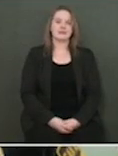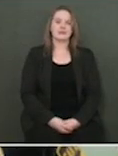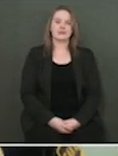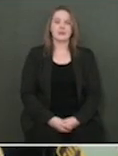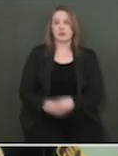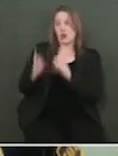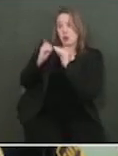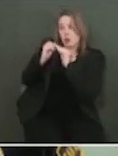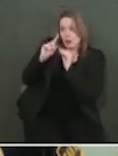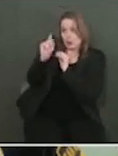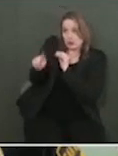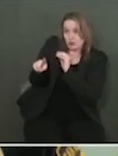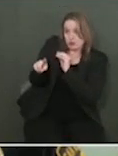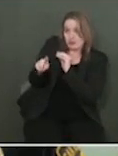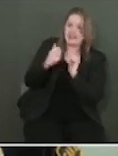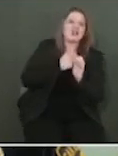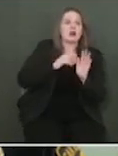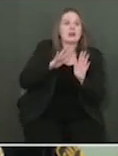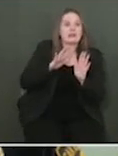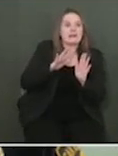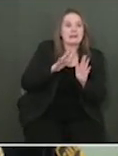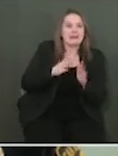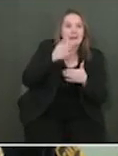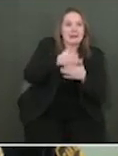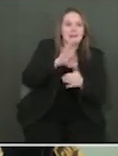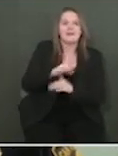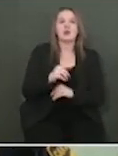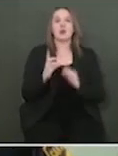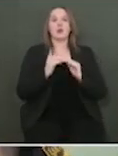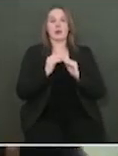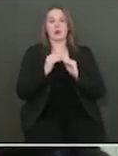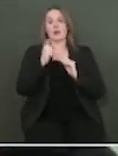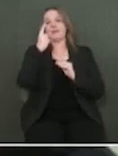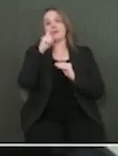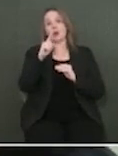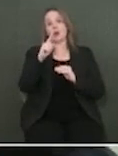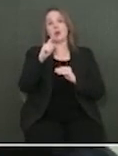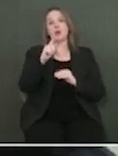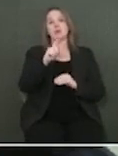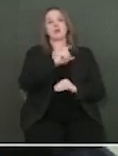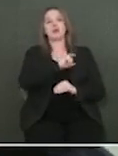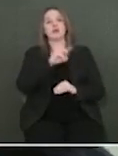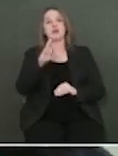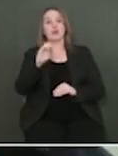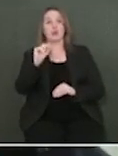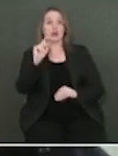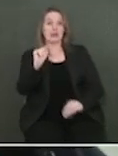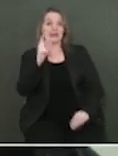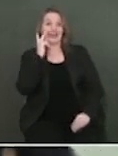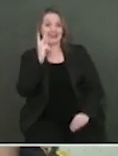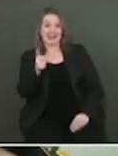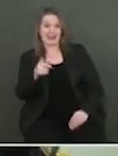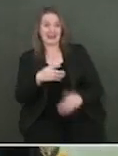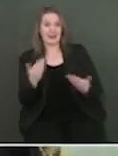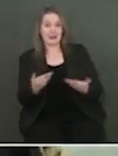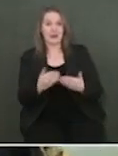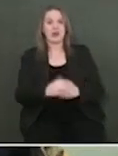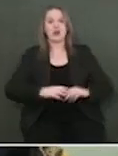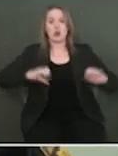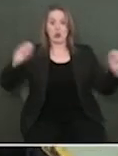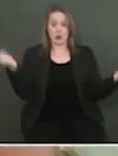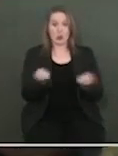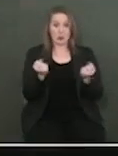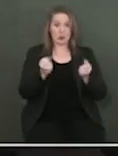Hey, one more question. Sorry to cut you off there, Laura. One more question for Chief West, I see is on the call. Chief, I know in cold weather